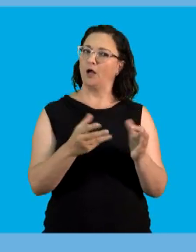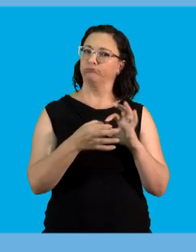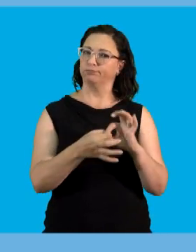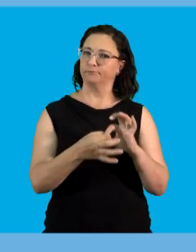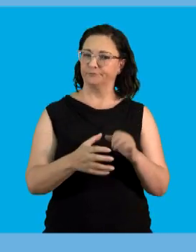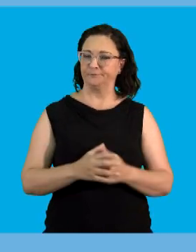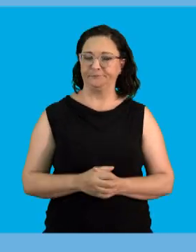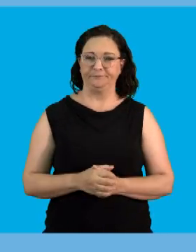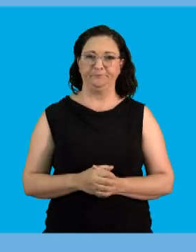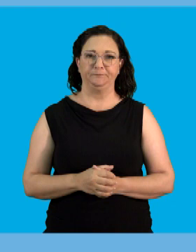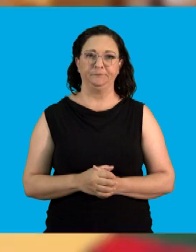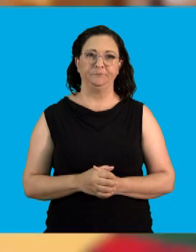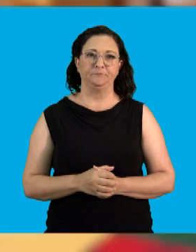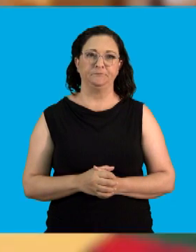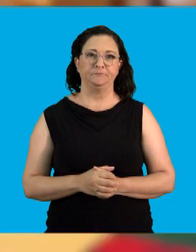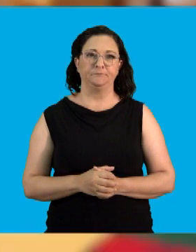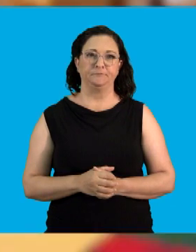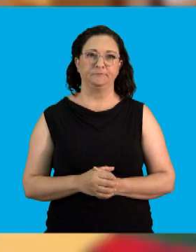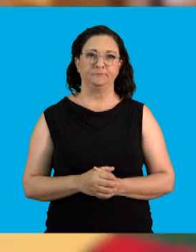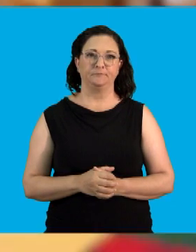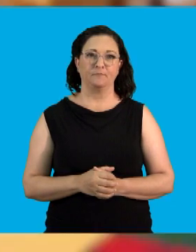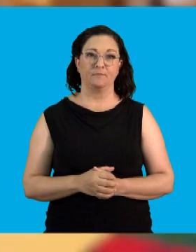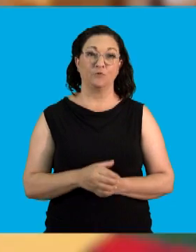the particle model of matter? So now,